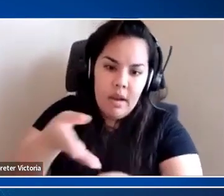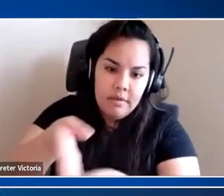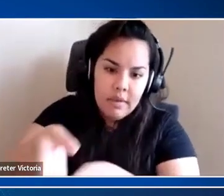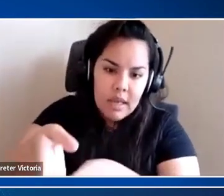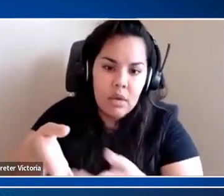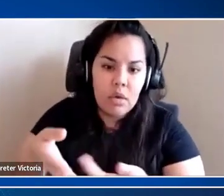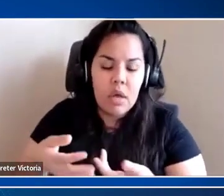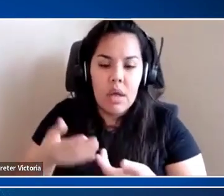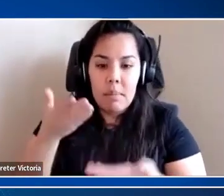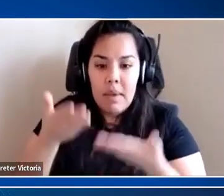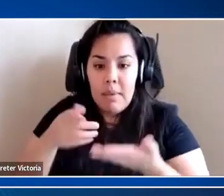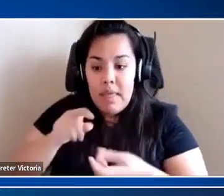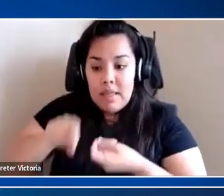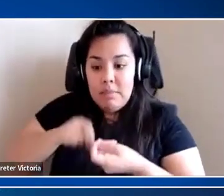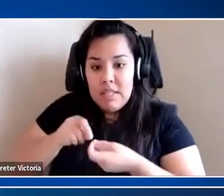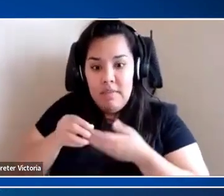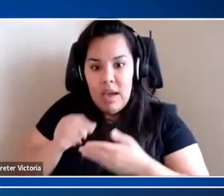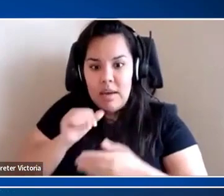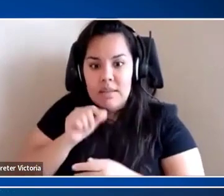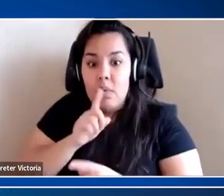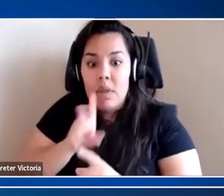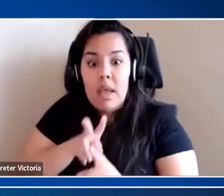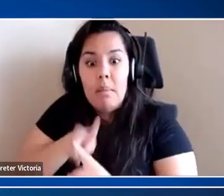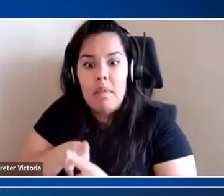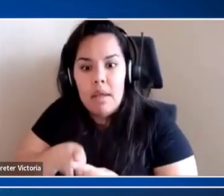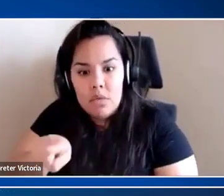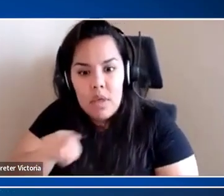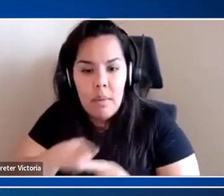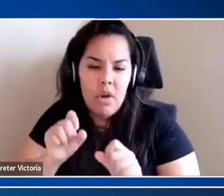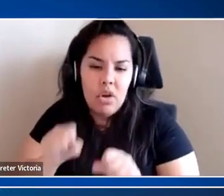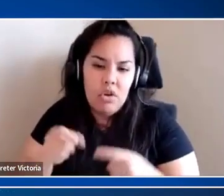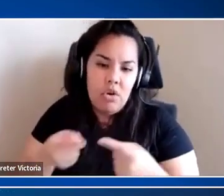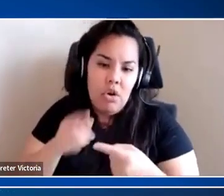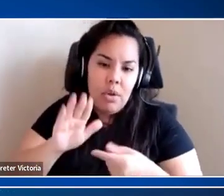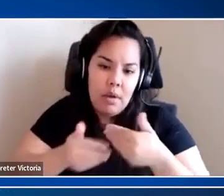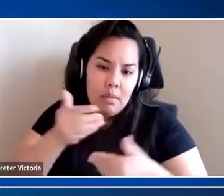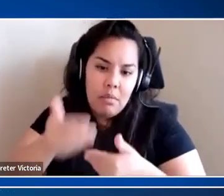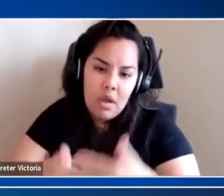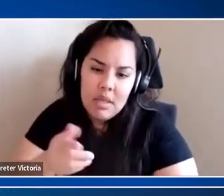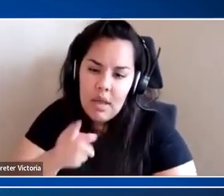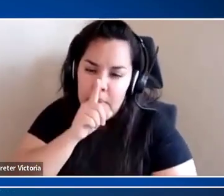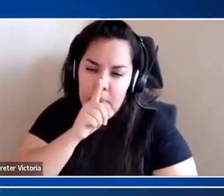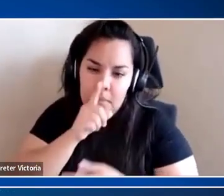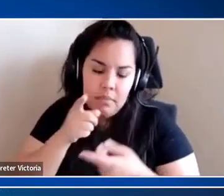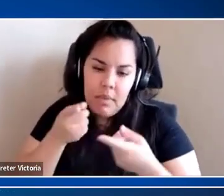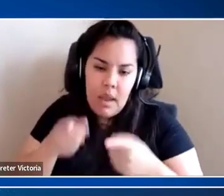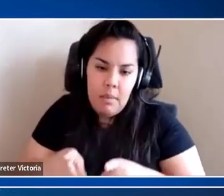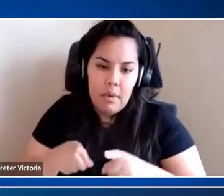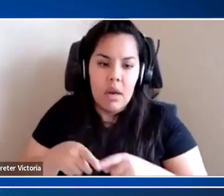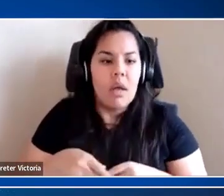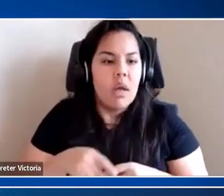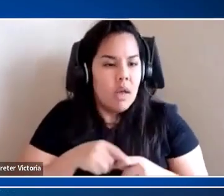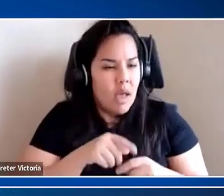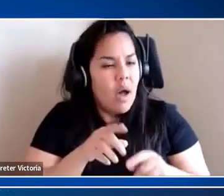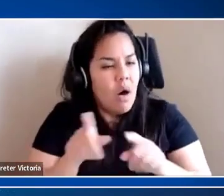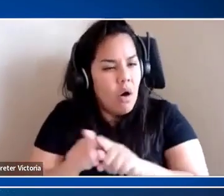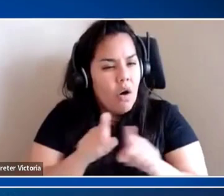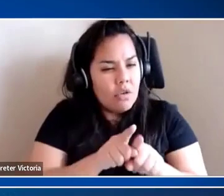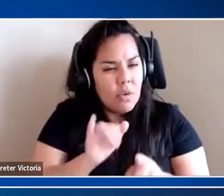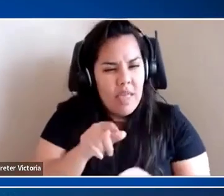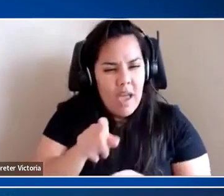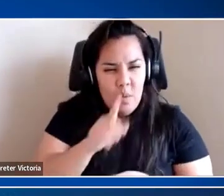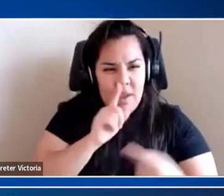doesn't apply to. Yes, absolutely. It also goes against the whole simplifying